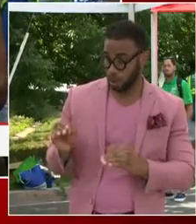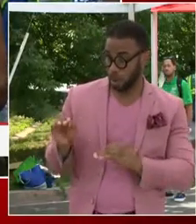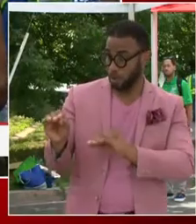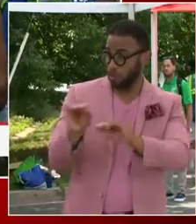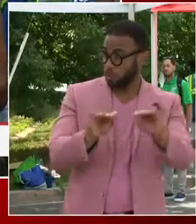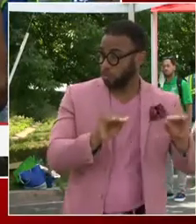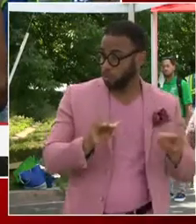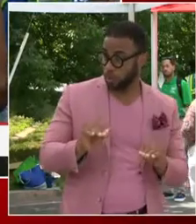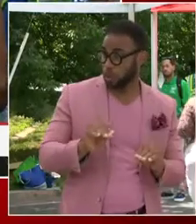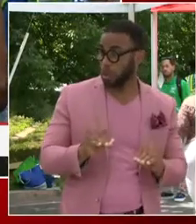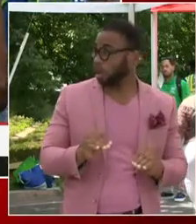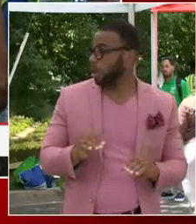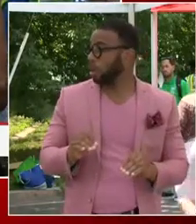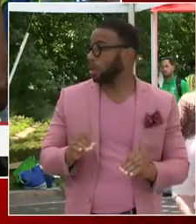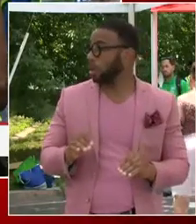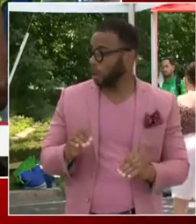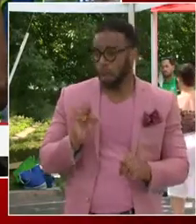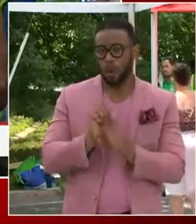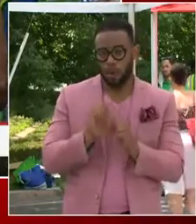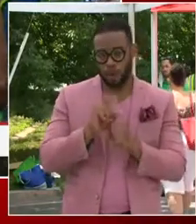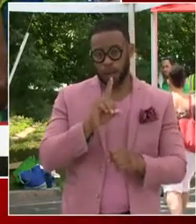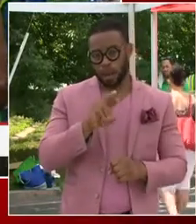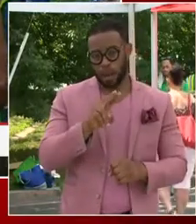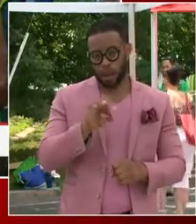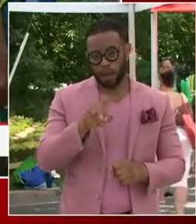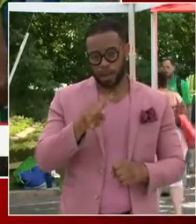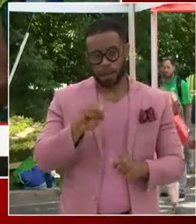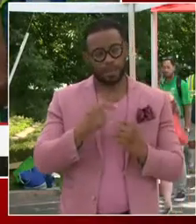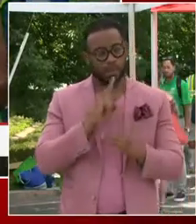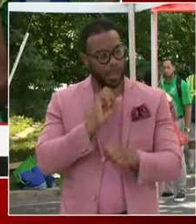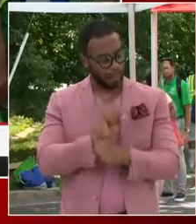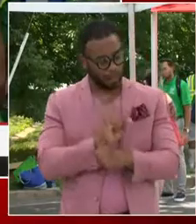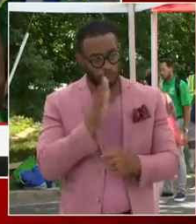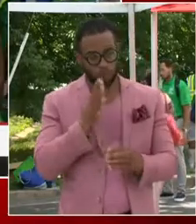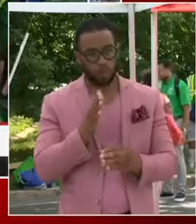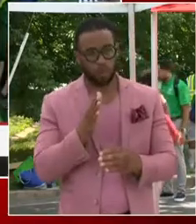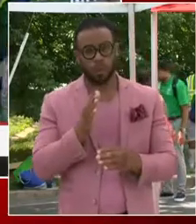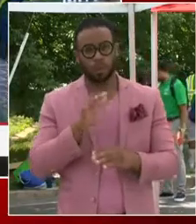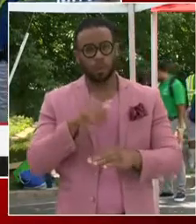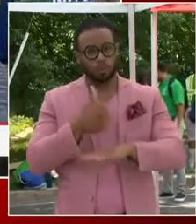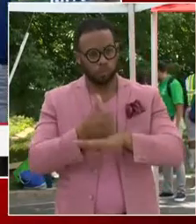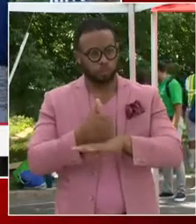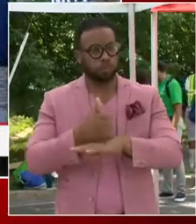Are you planning on moving it around? Working with Dr. Nesbitt's team, absolutely.